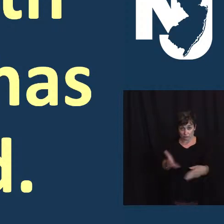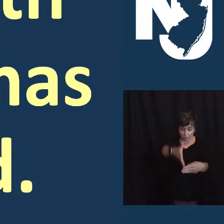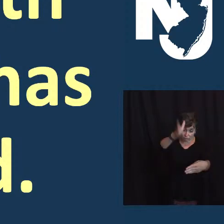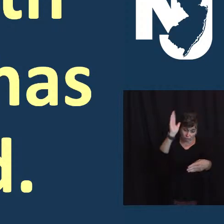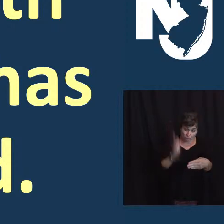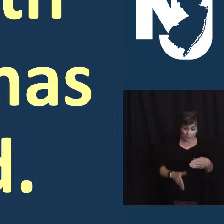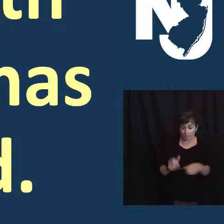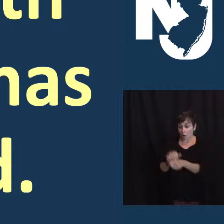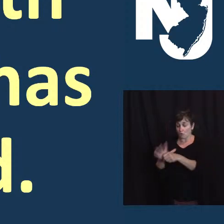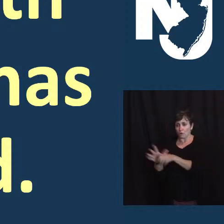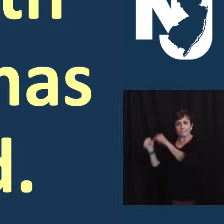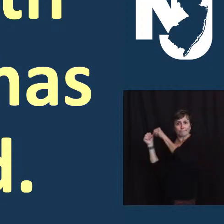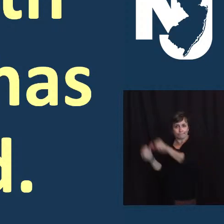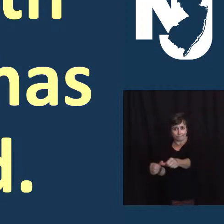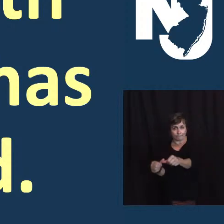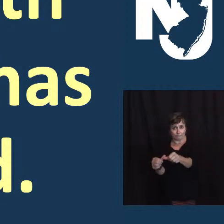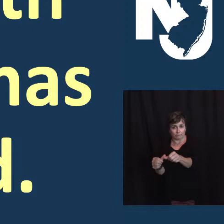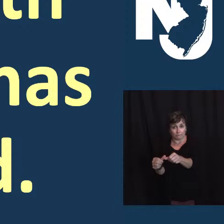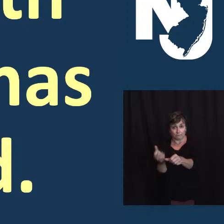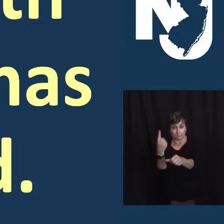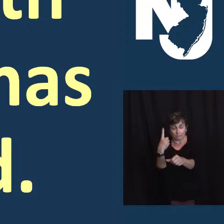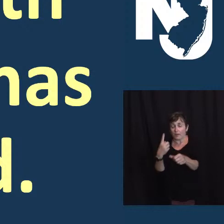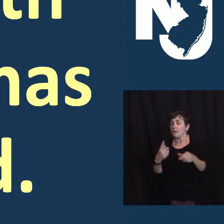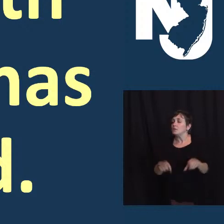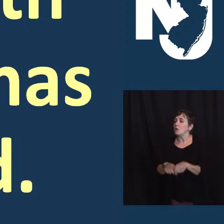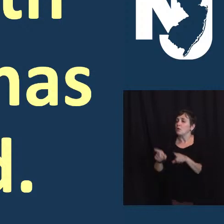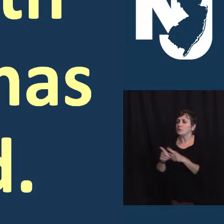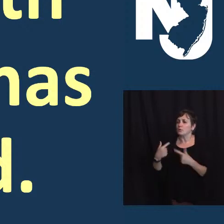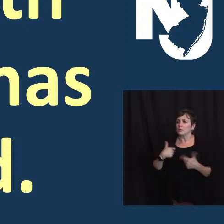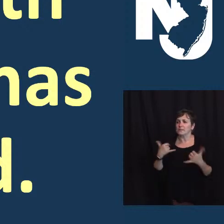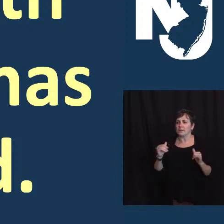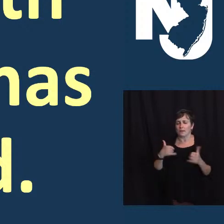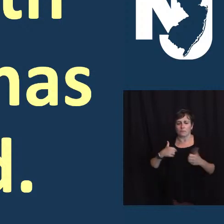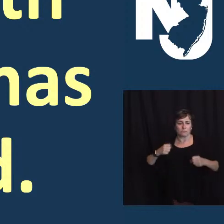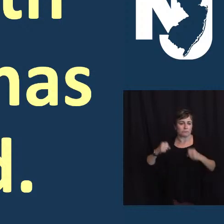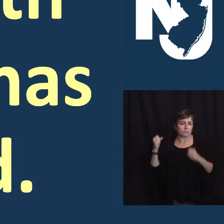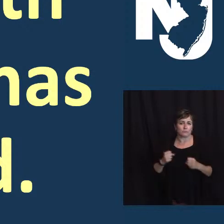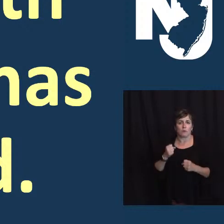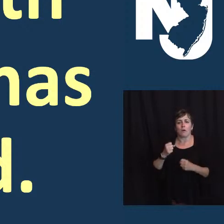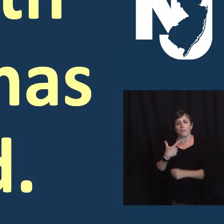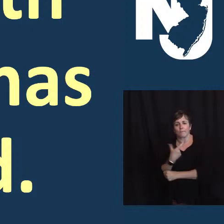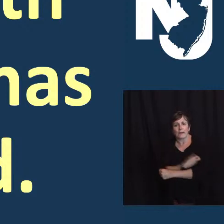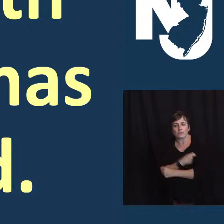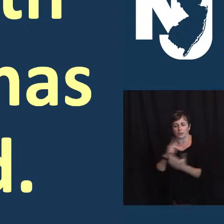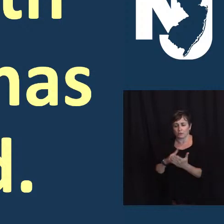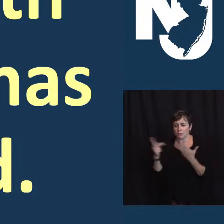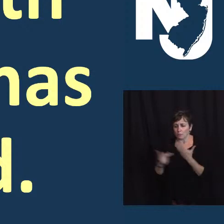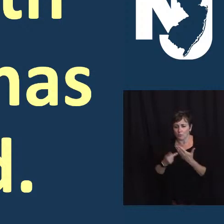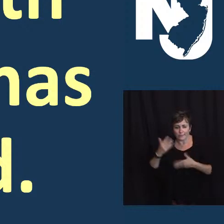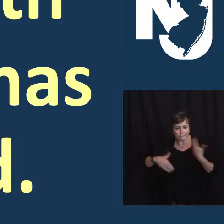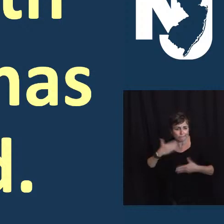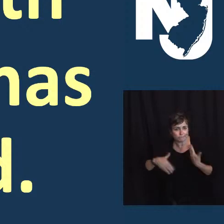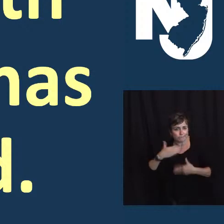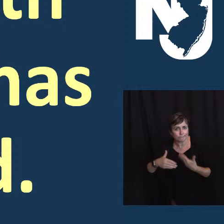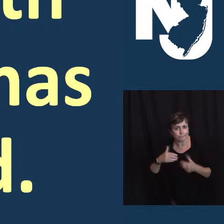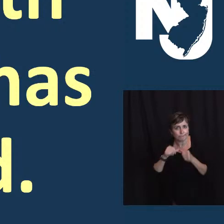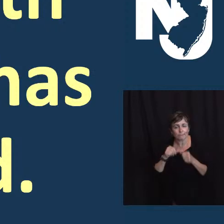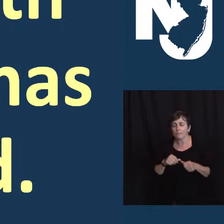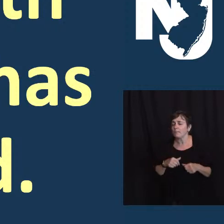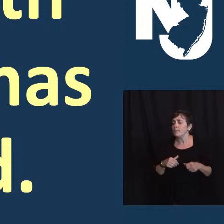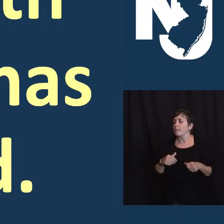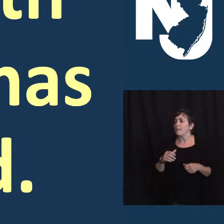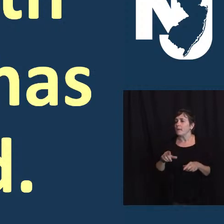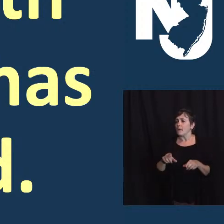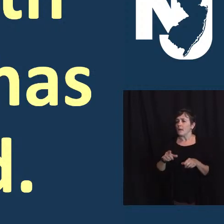is not. We still have an aggressive vaccination program to oversee. We still must ensure that we have the capability